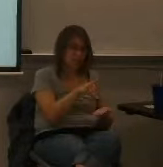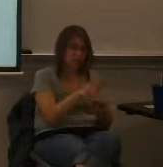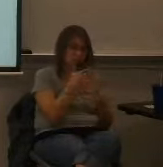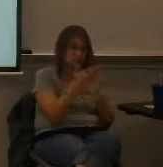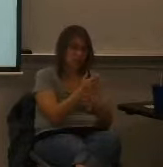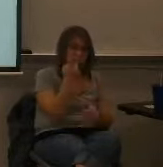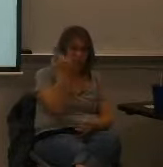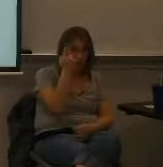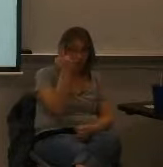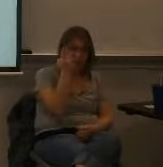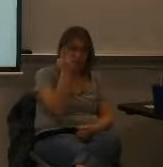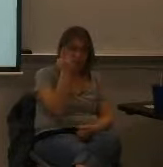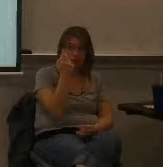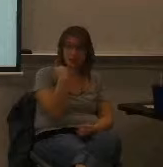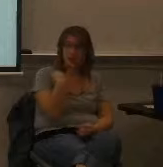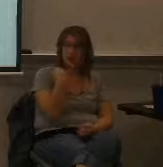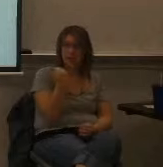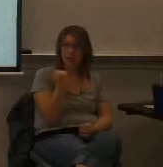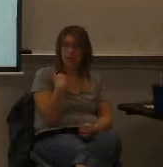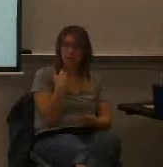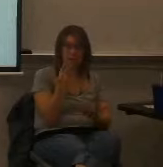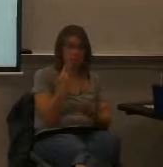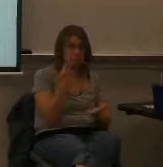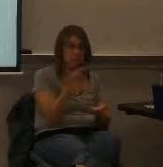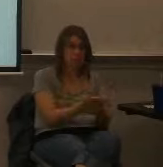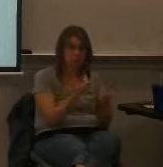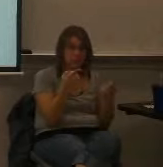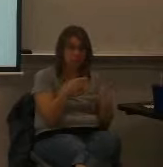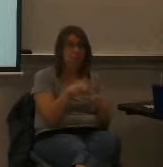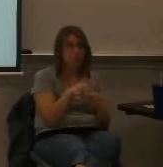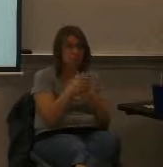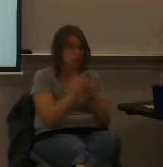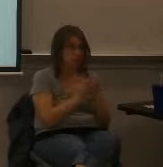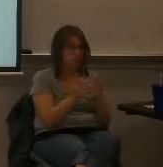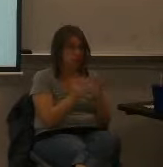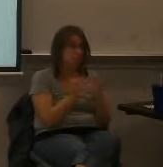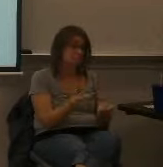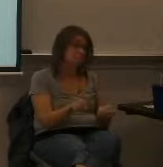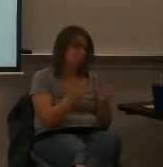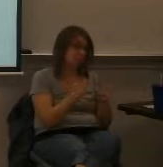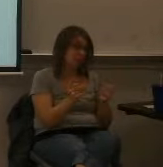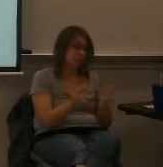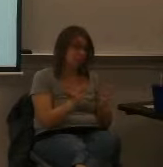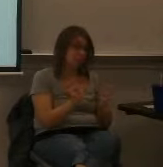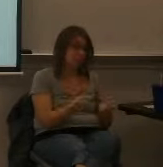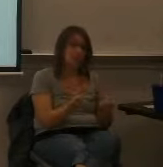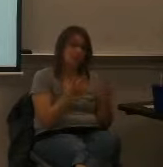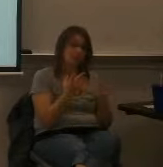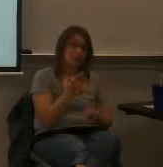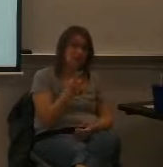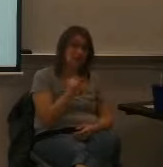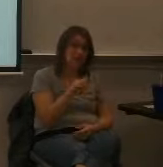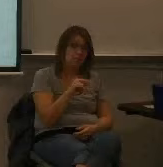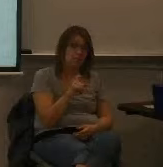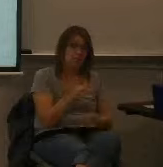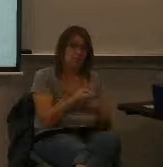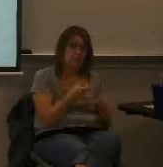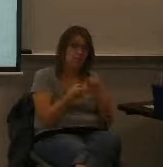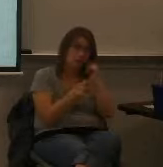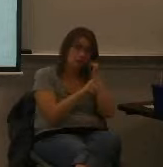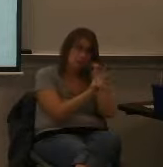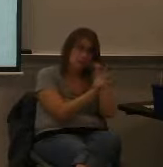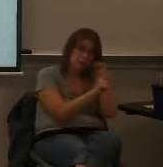disturbance hypothesis has been proven to occur in some places, in many places, in many habitats,